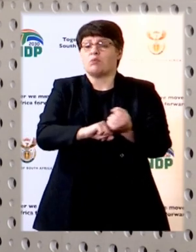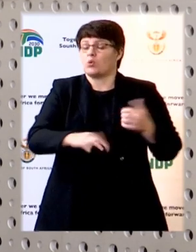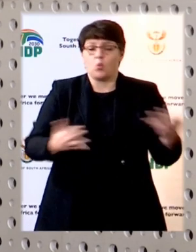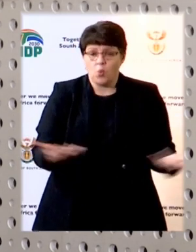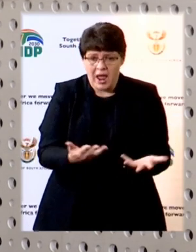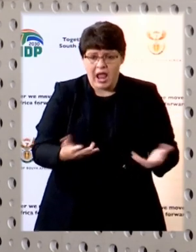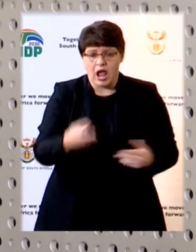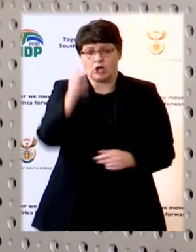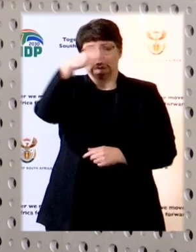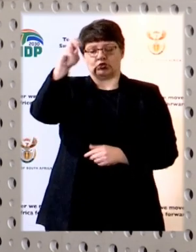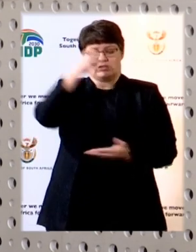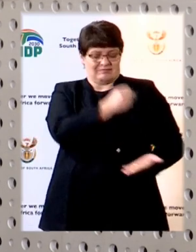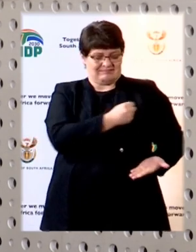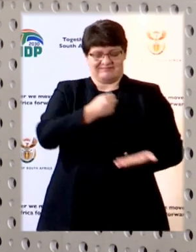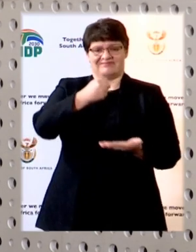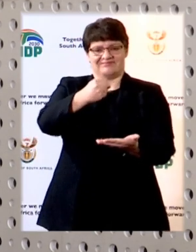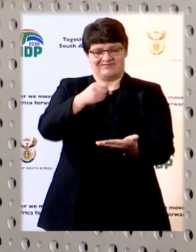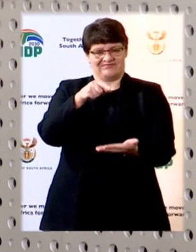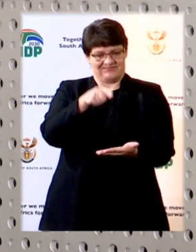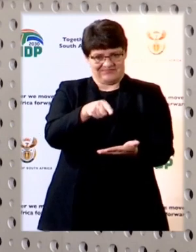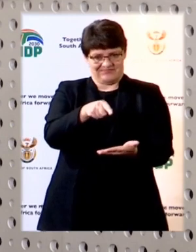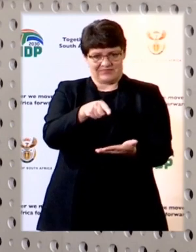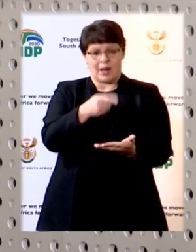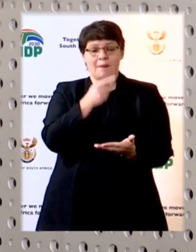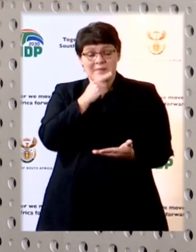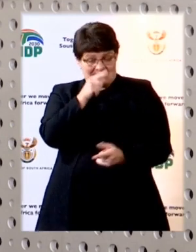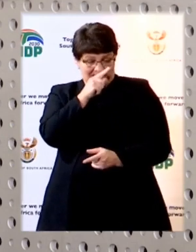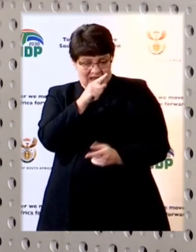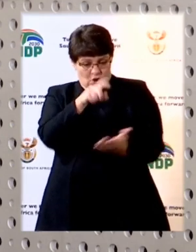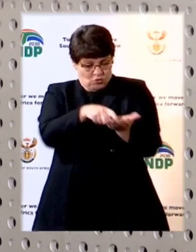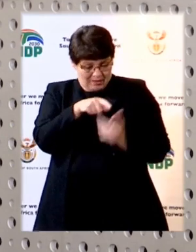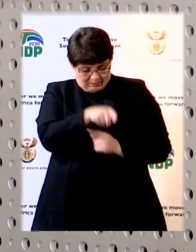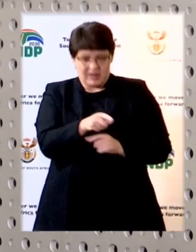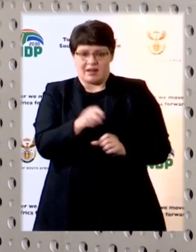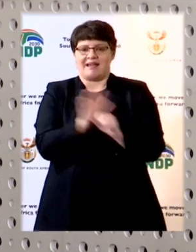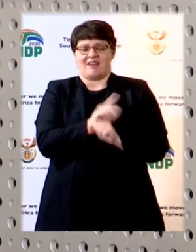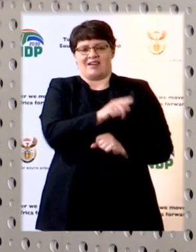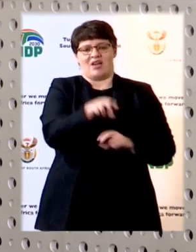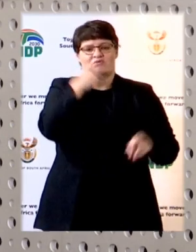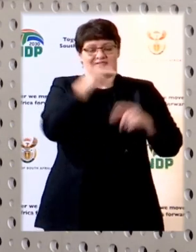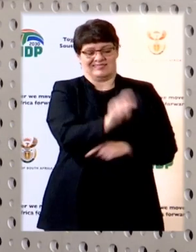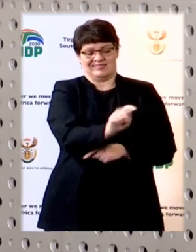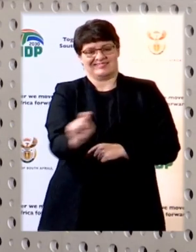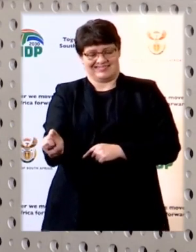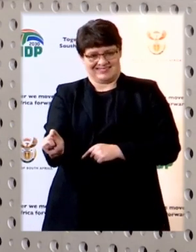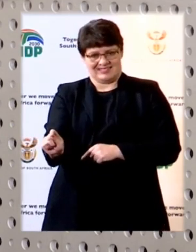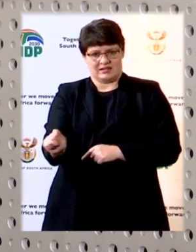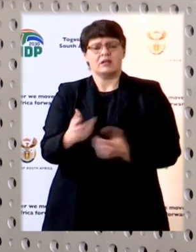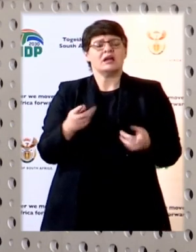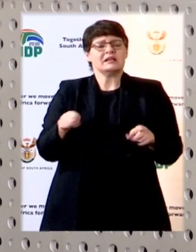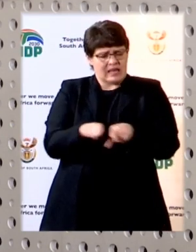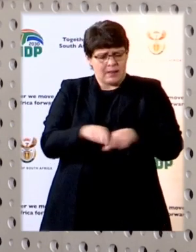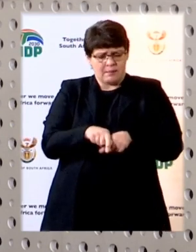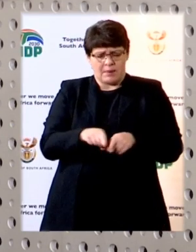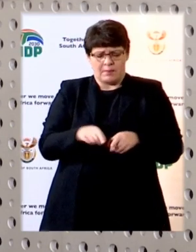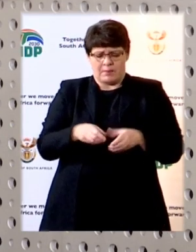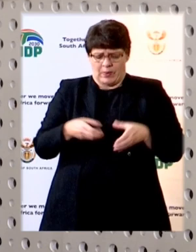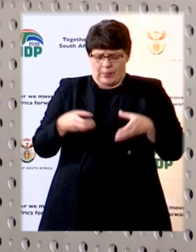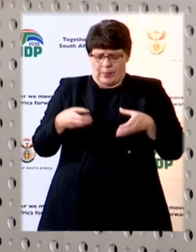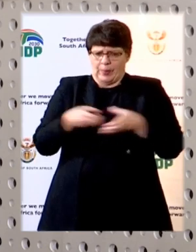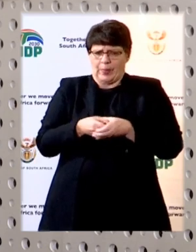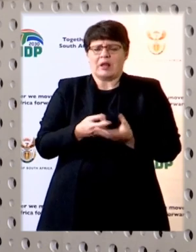Relief Fund. If you look at the requirement, it does cover restaurants. But also, those who are part of the SMME, she will talk